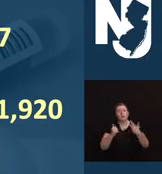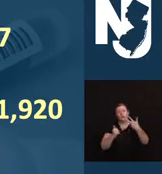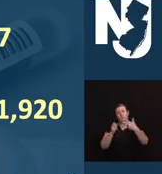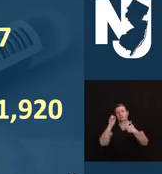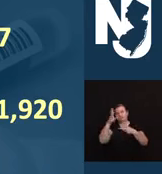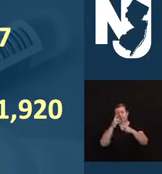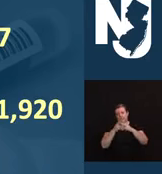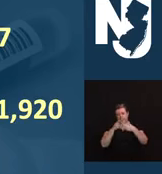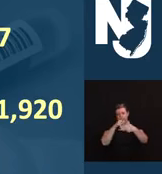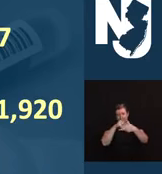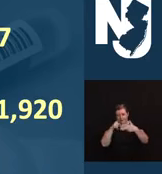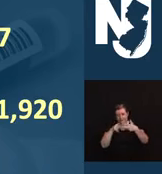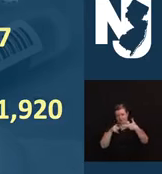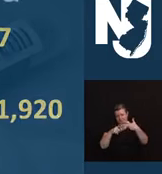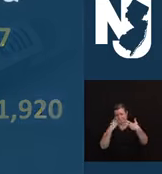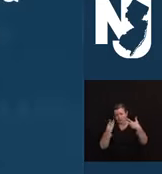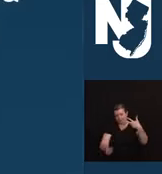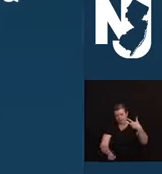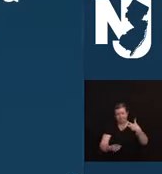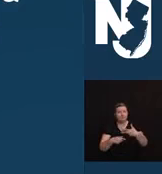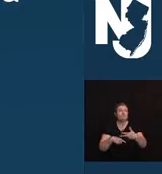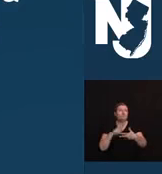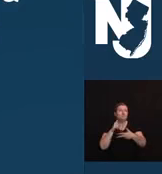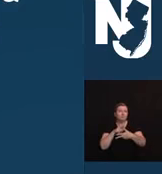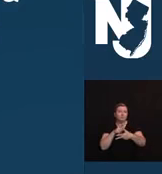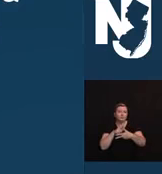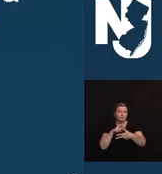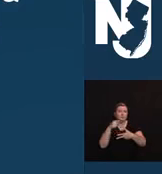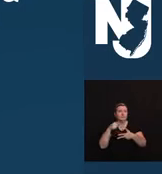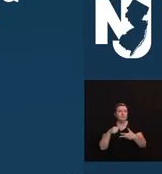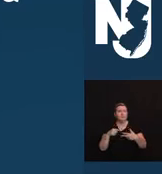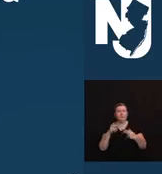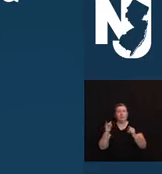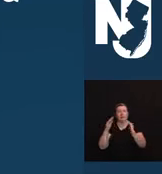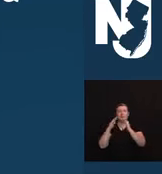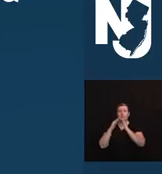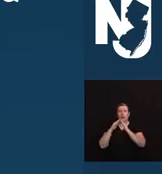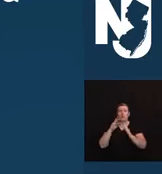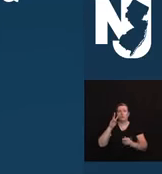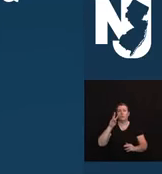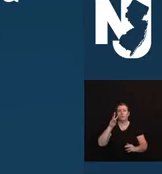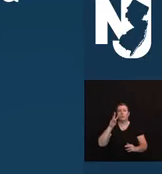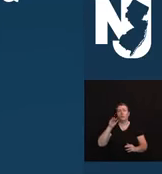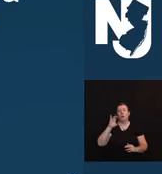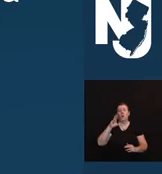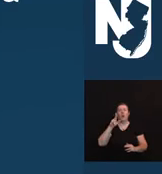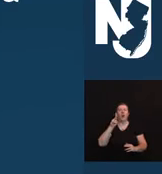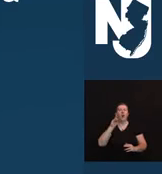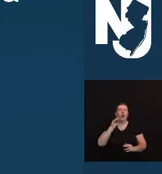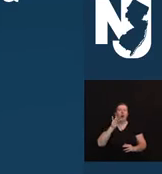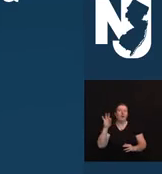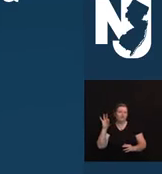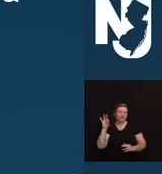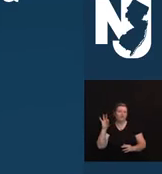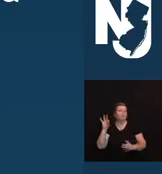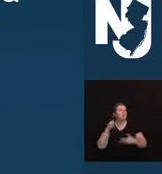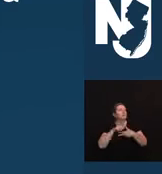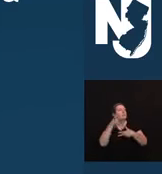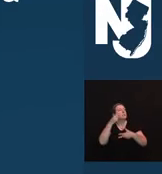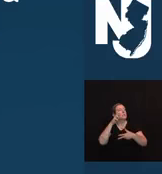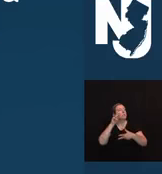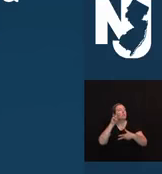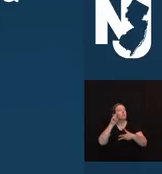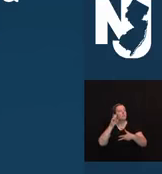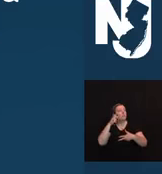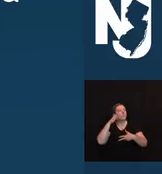we have lost. We'll begin in Wyckoff in Bergen County to remember Alben and Gertrude Albert. They